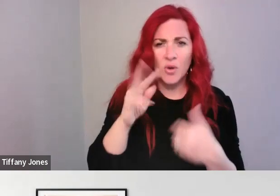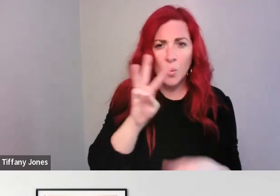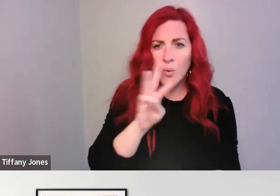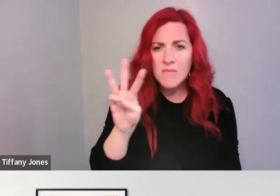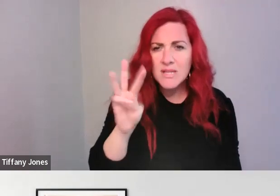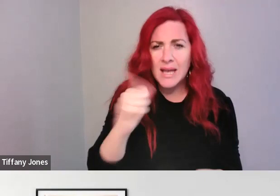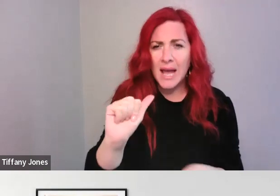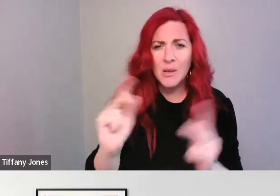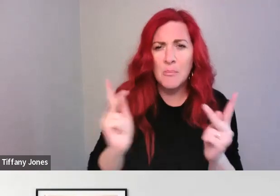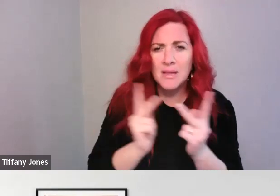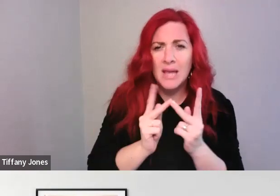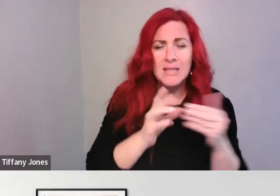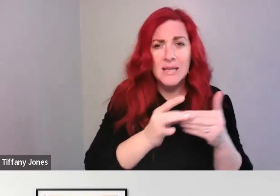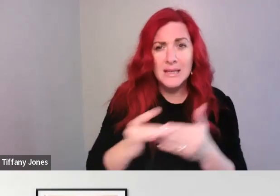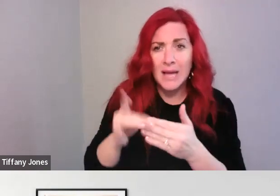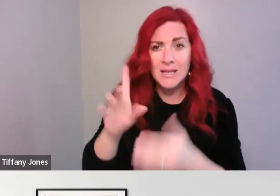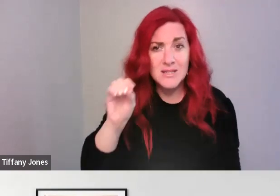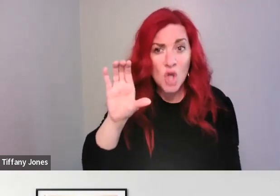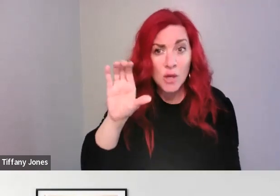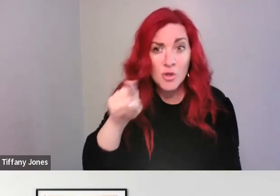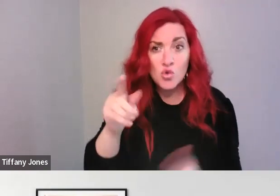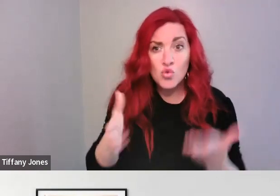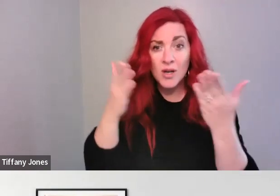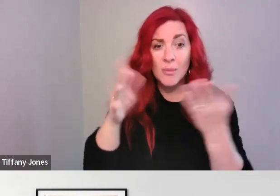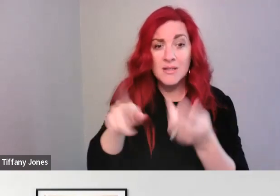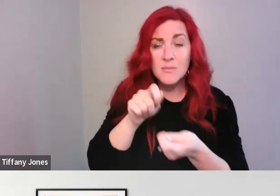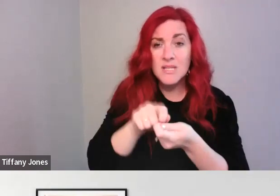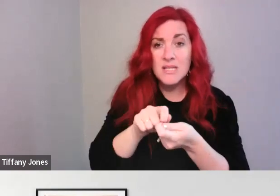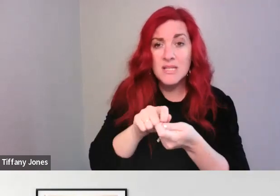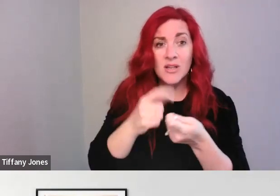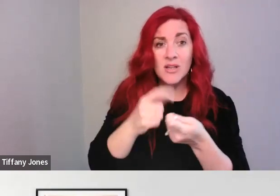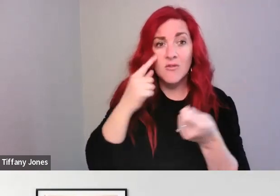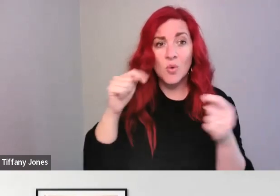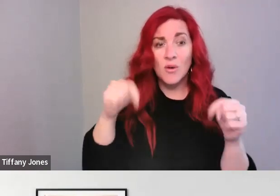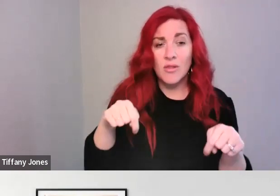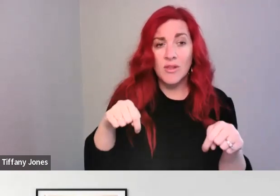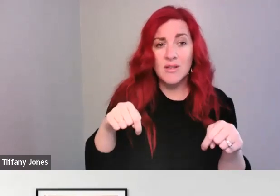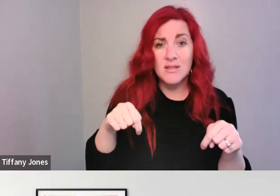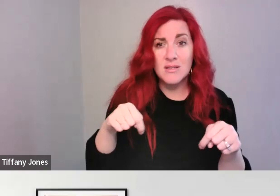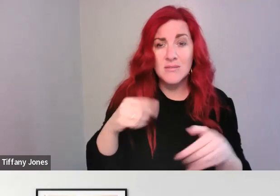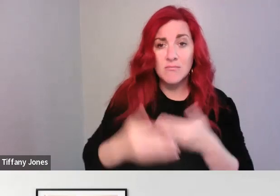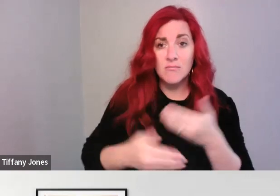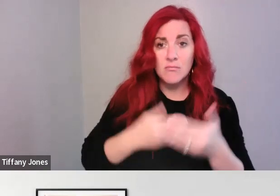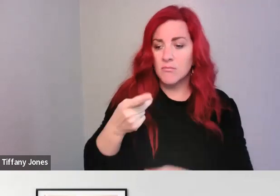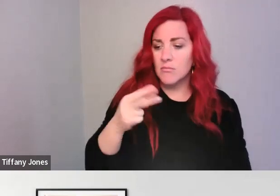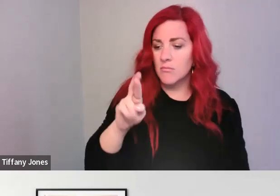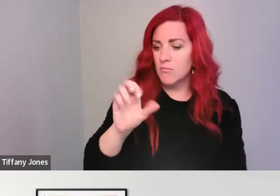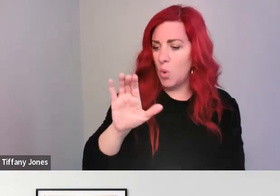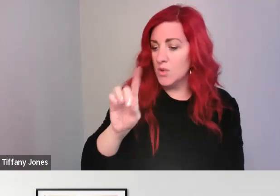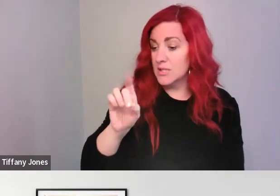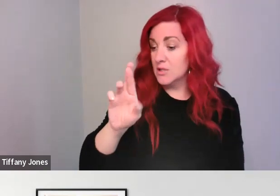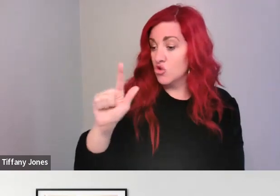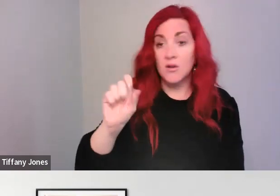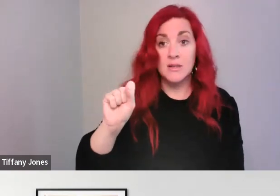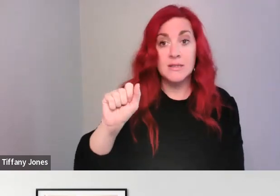any guidance documents that you would recommend specifically towards this procedural safeguards, Amanda? Is there somewhere these are housed